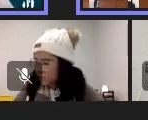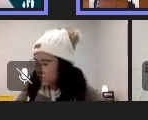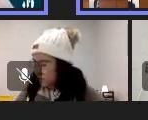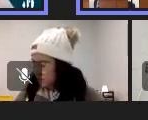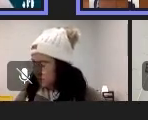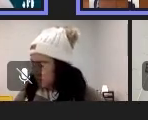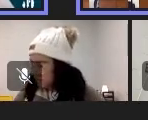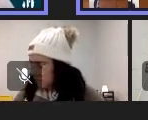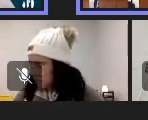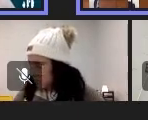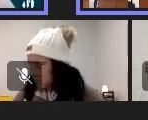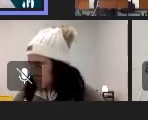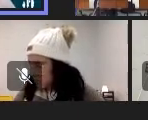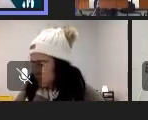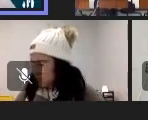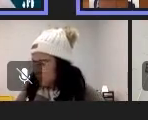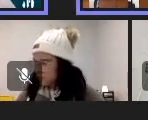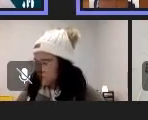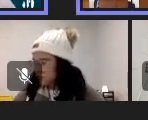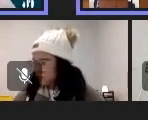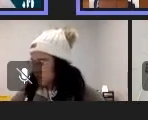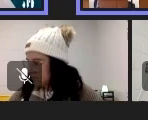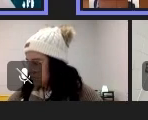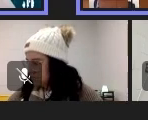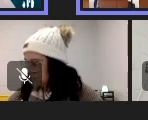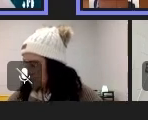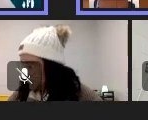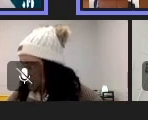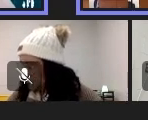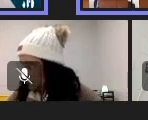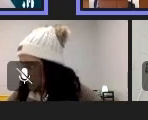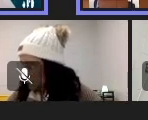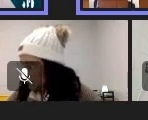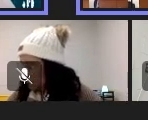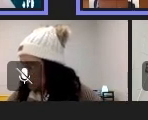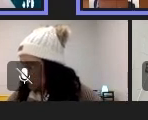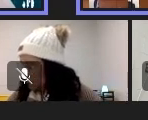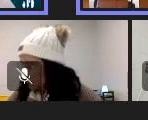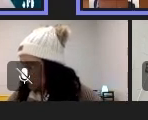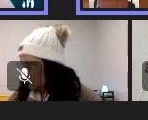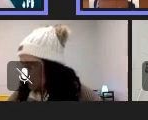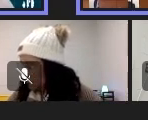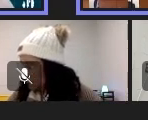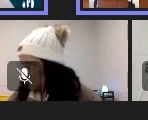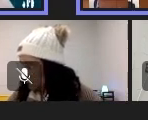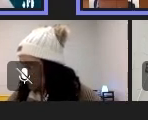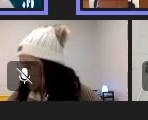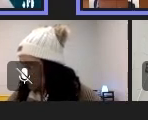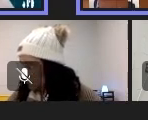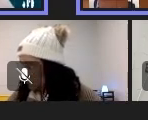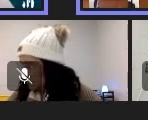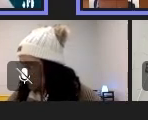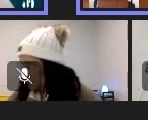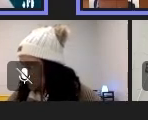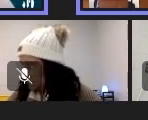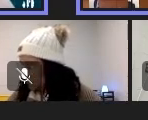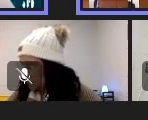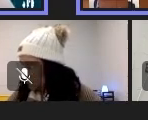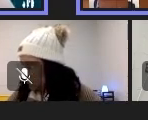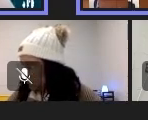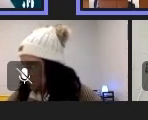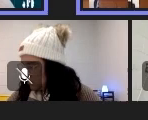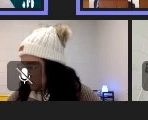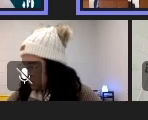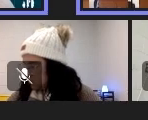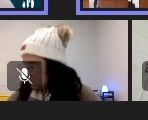just wanted to clarify that there is a structured feedback loop in place. And so anything that we talk about, if he's not here, he's still going to